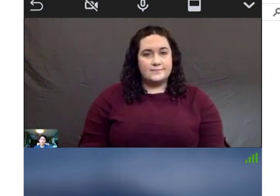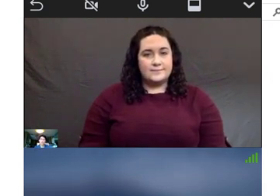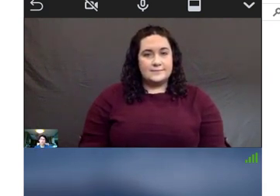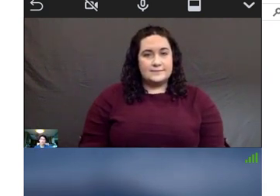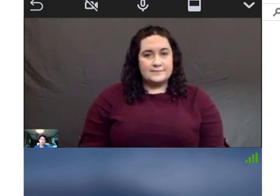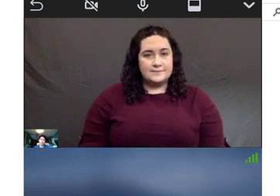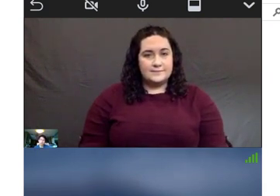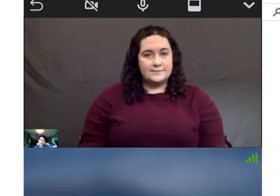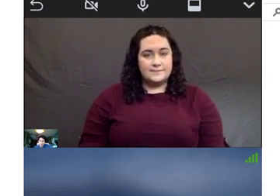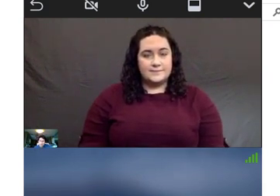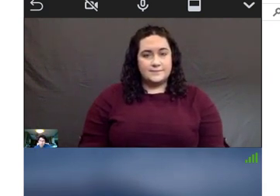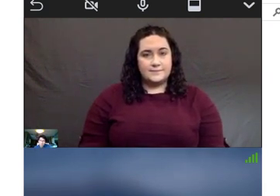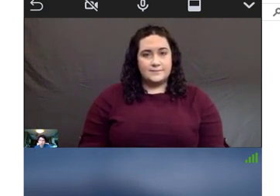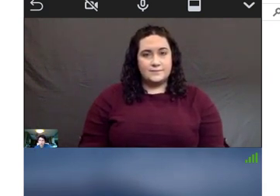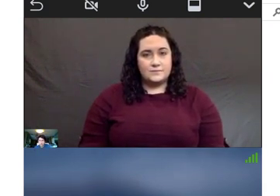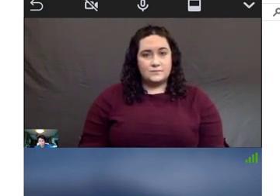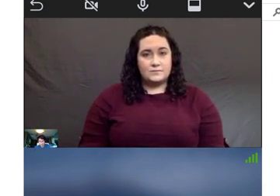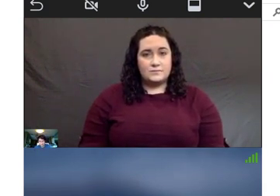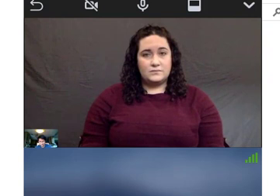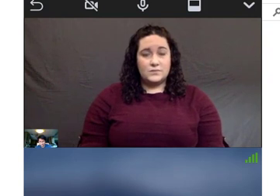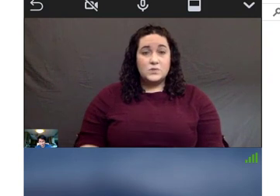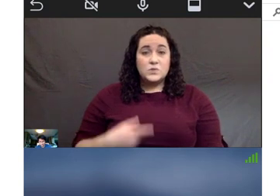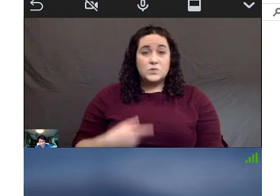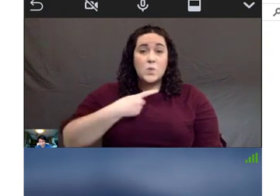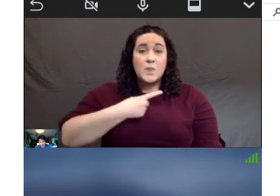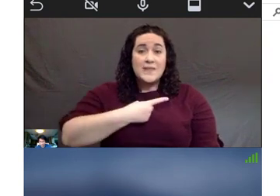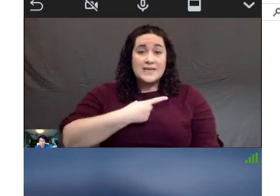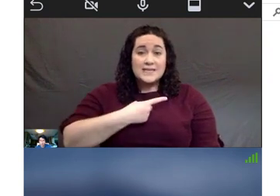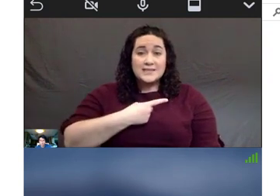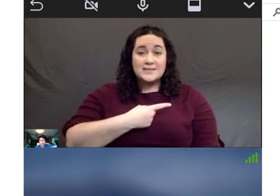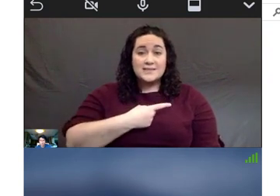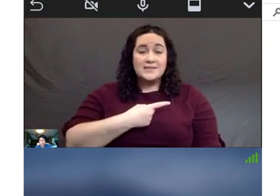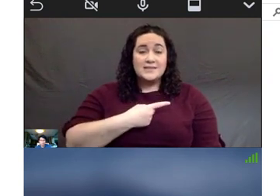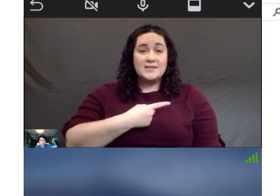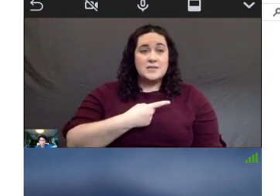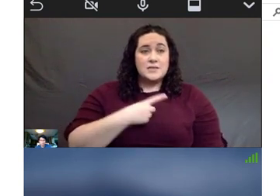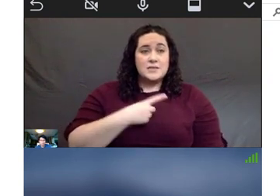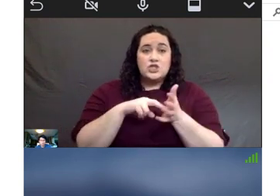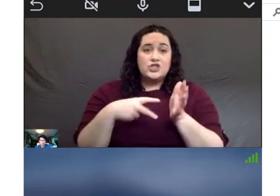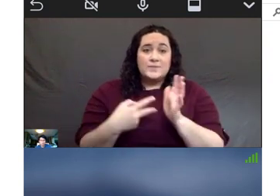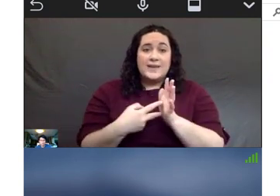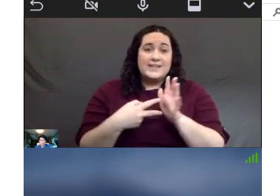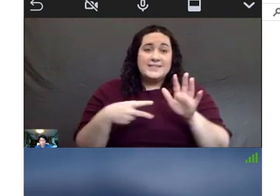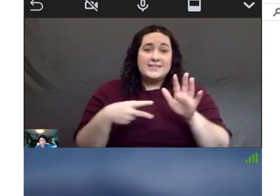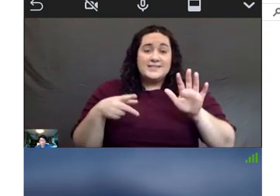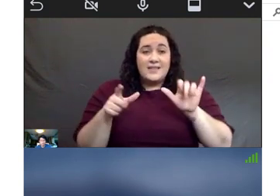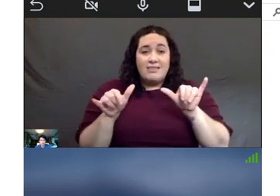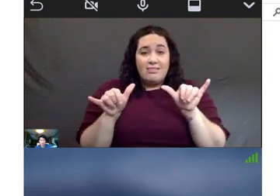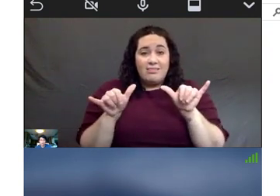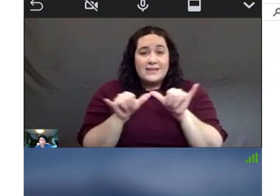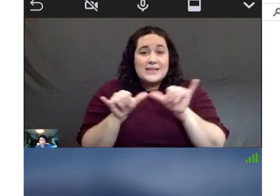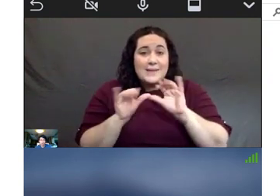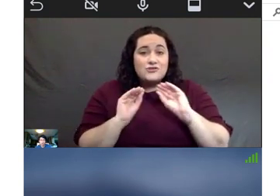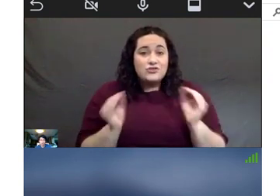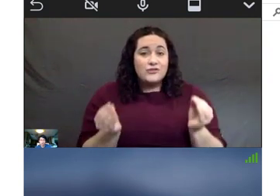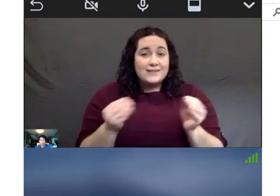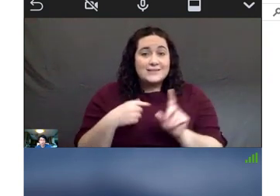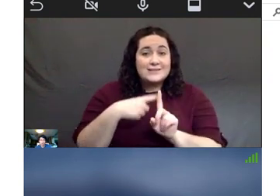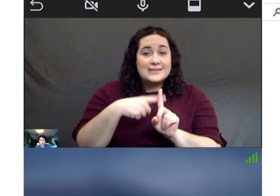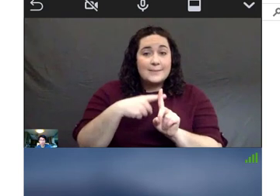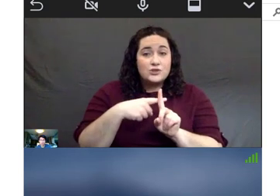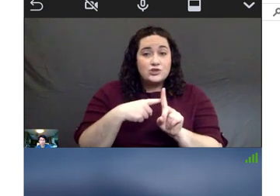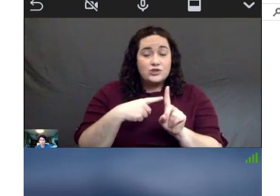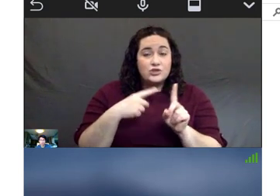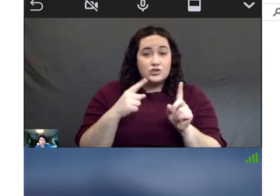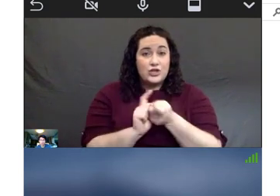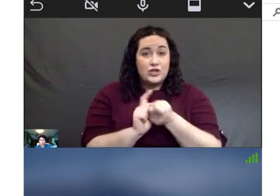So this is basically just saying that this dimensionless temperature difference doesn't change once we pass the developed